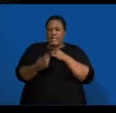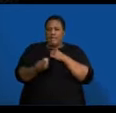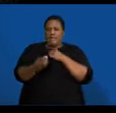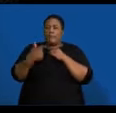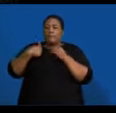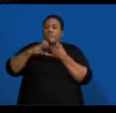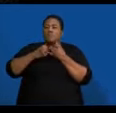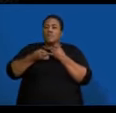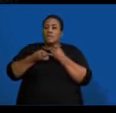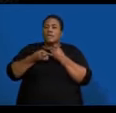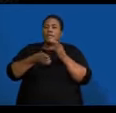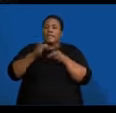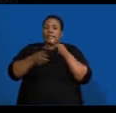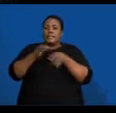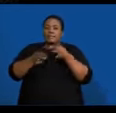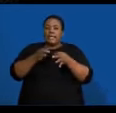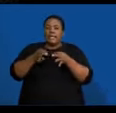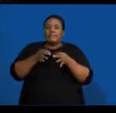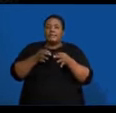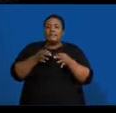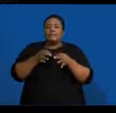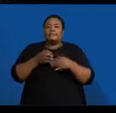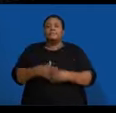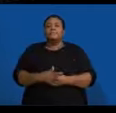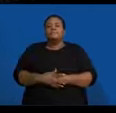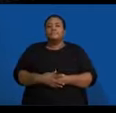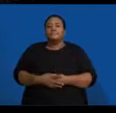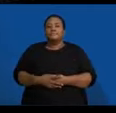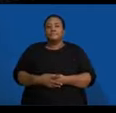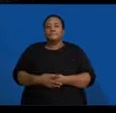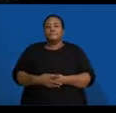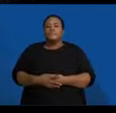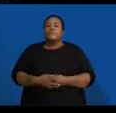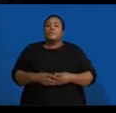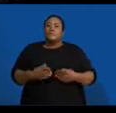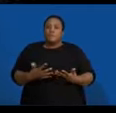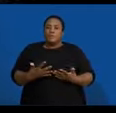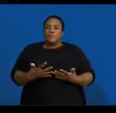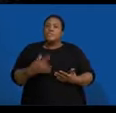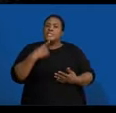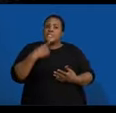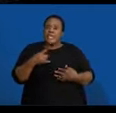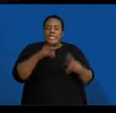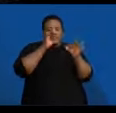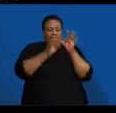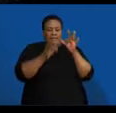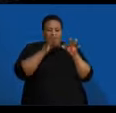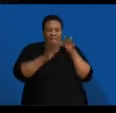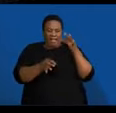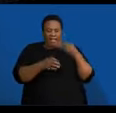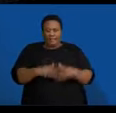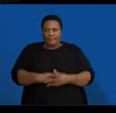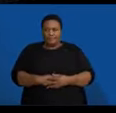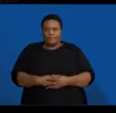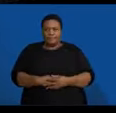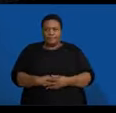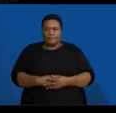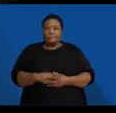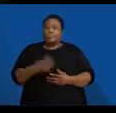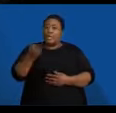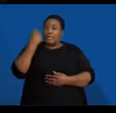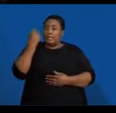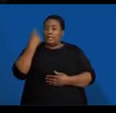and explain these concepts that I've just mentioned. So they want us to simplify. Simplify, let's